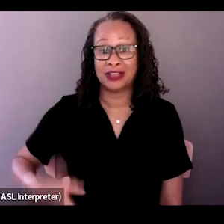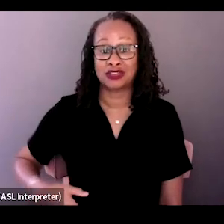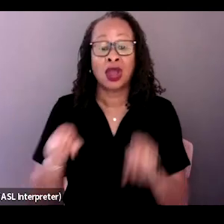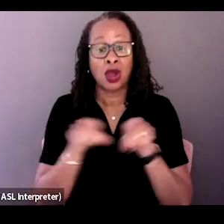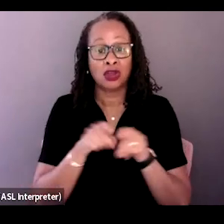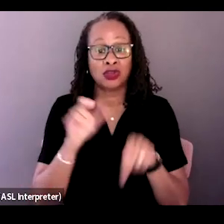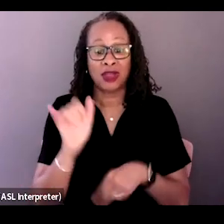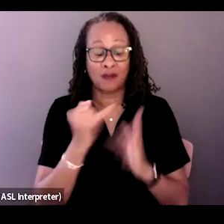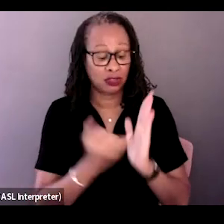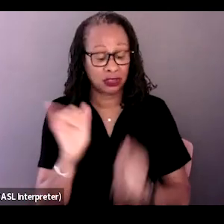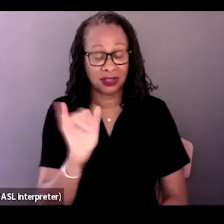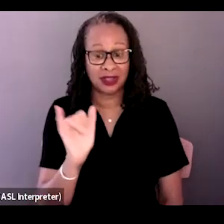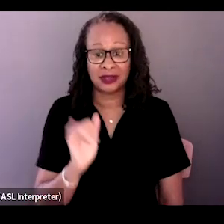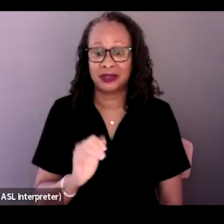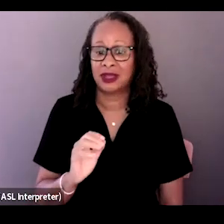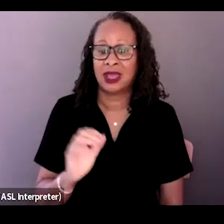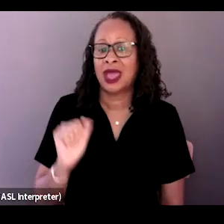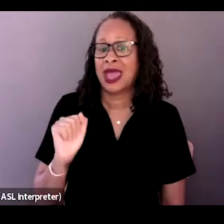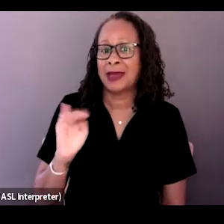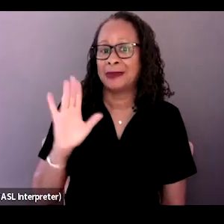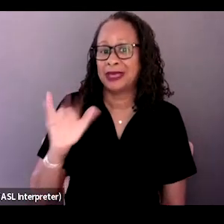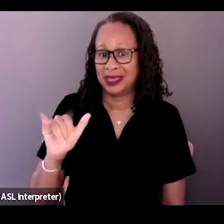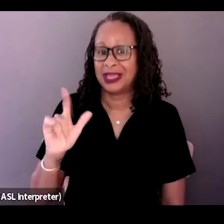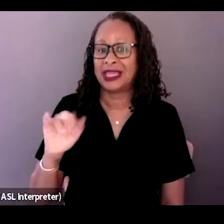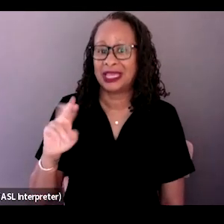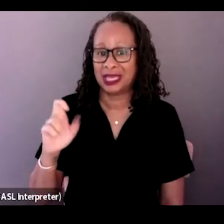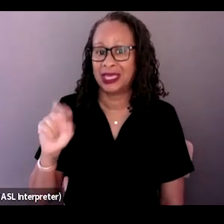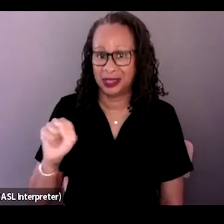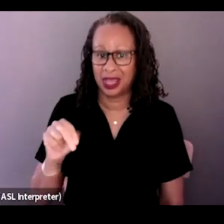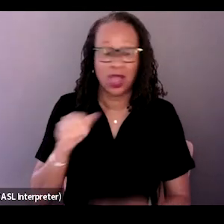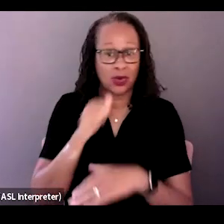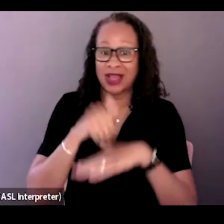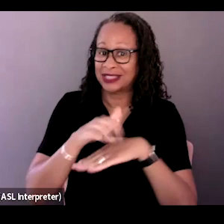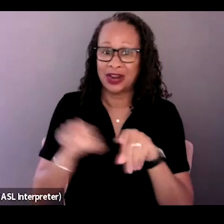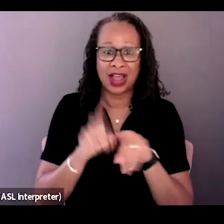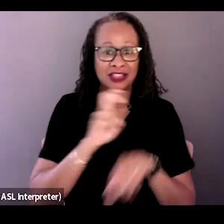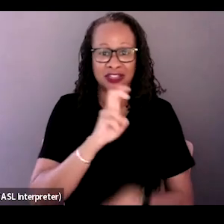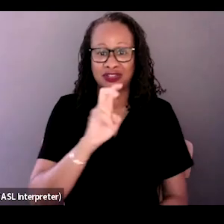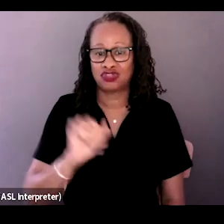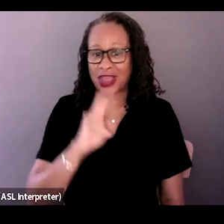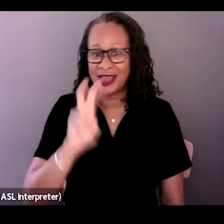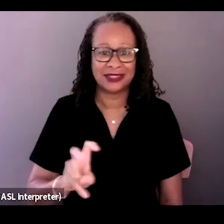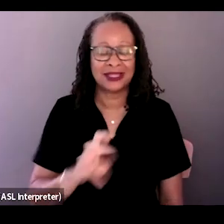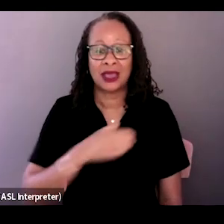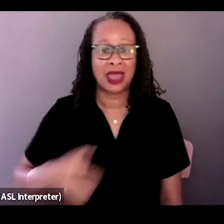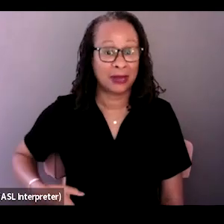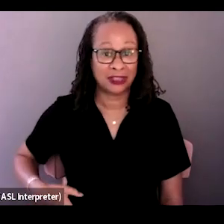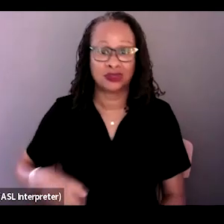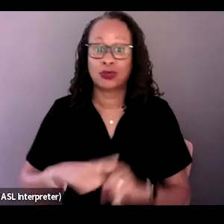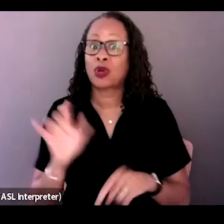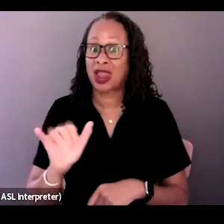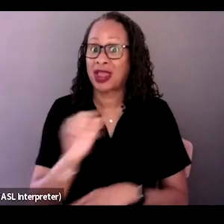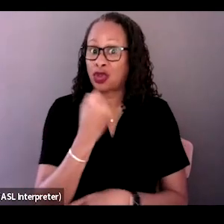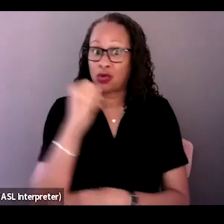artists like Max Roach and Abby Lincoln, who were not sent out as jazz ambassadors, but very much like were part of the protest that happened at the Security Council